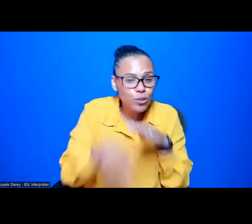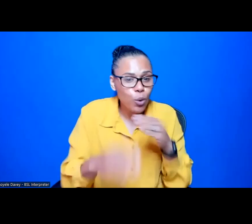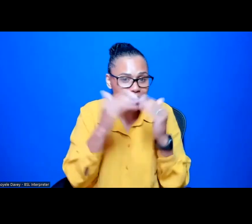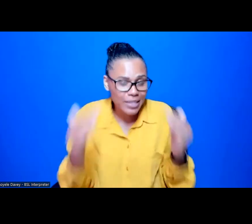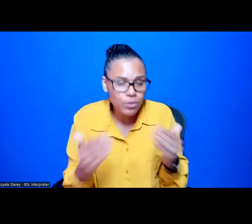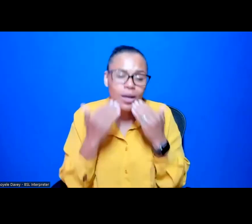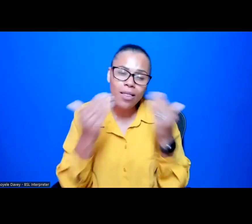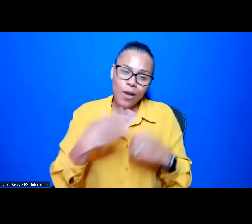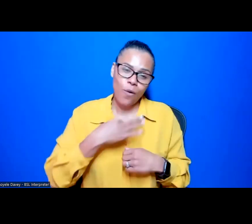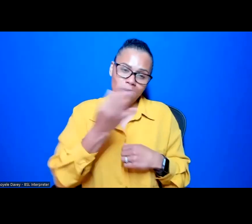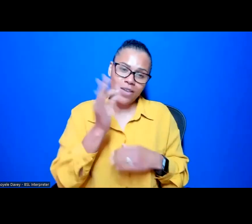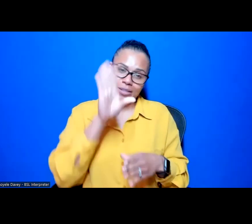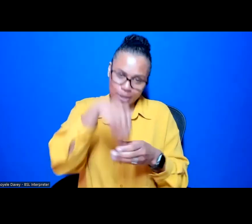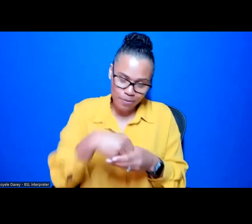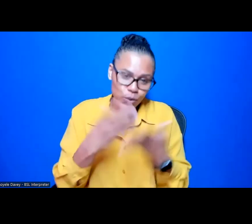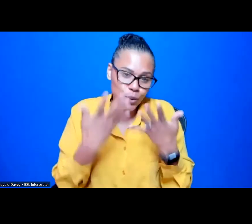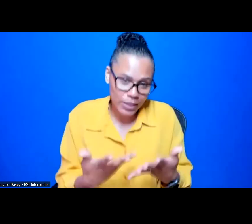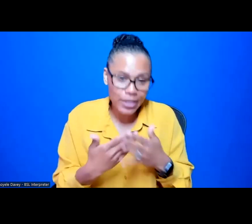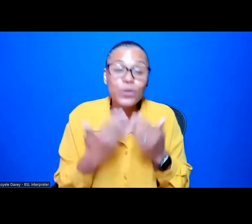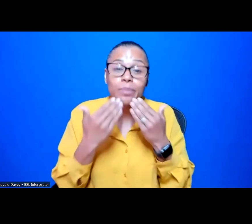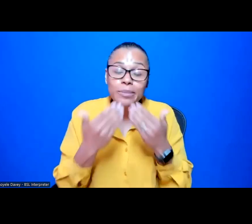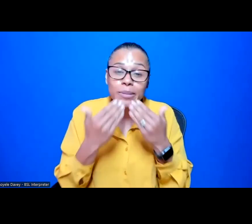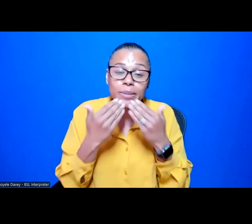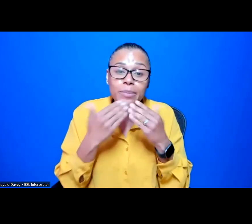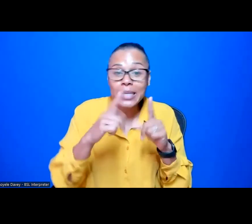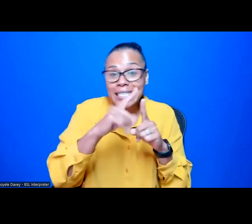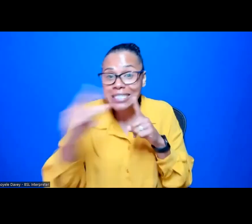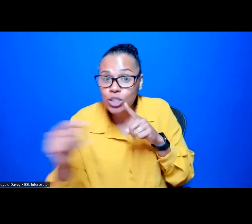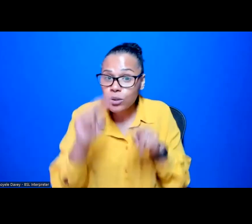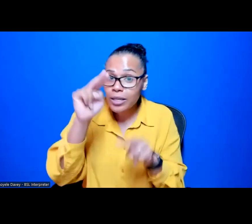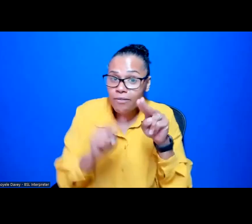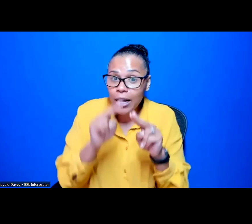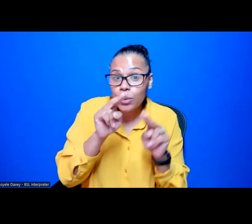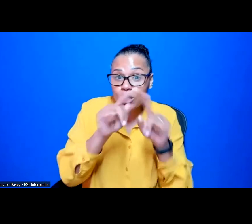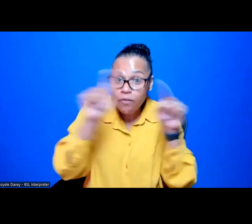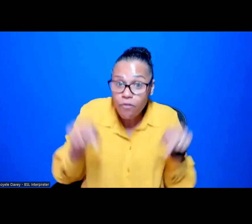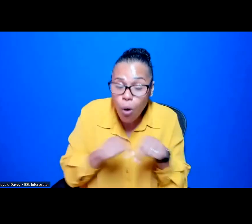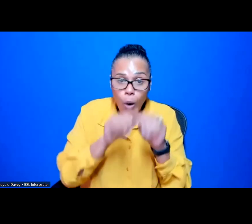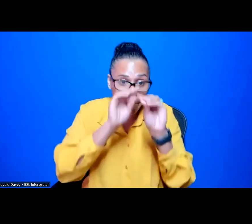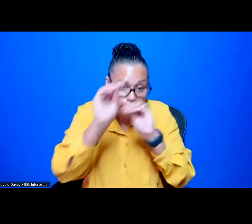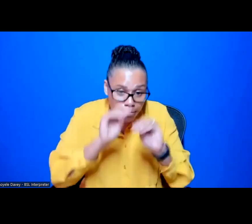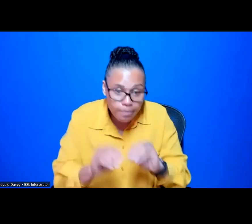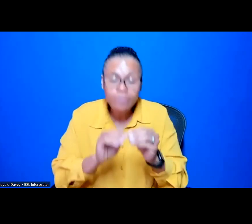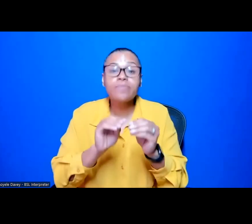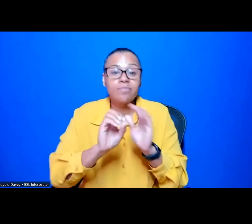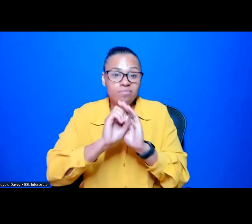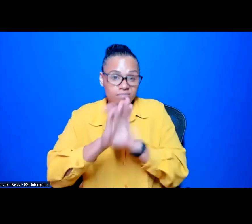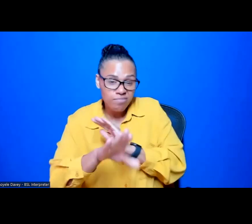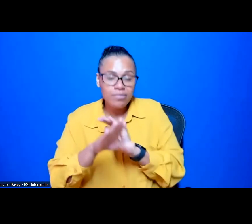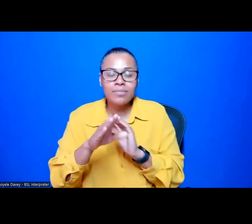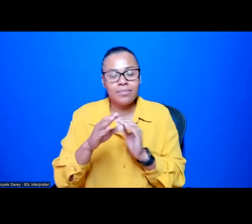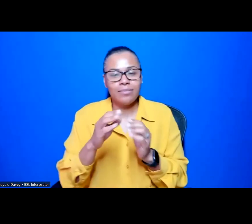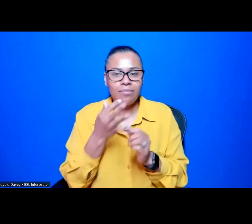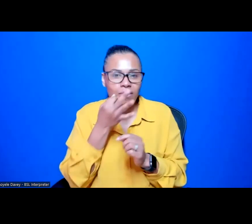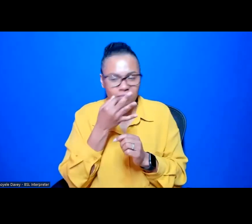for inviting me along. So please do complete the digital evaluation form and share how you found the event on